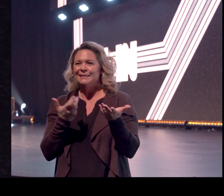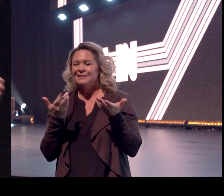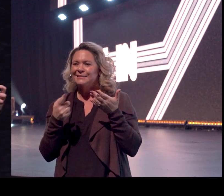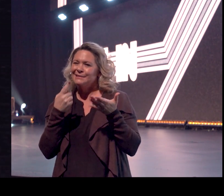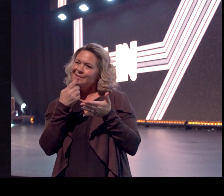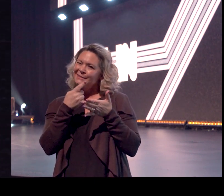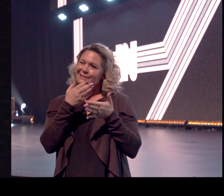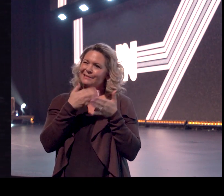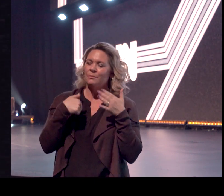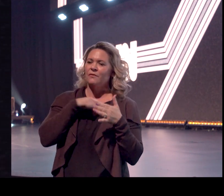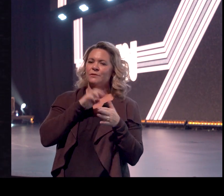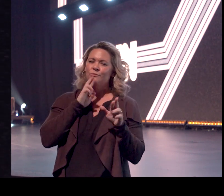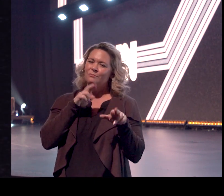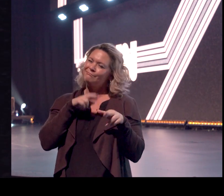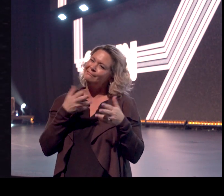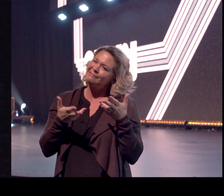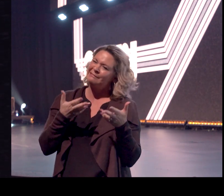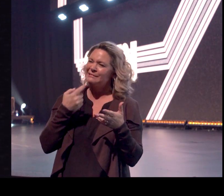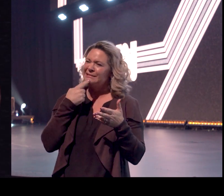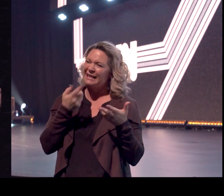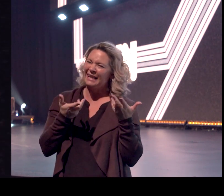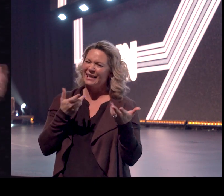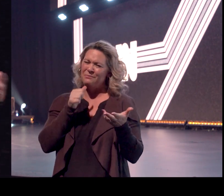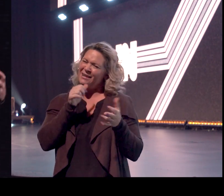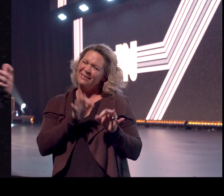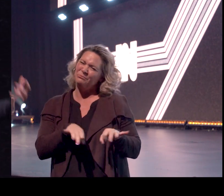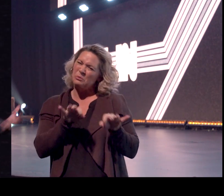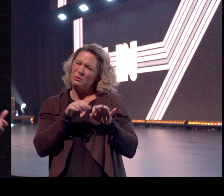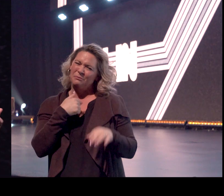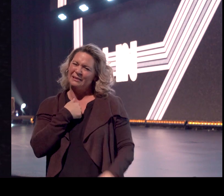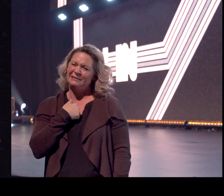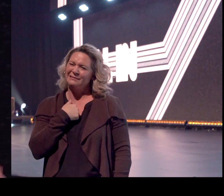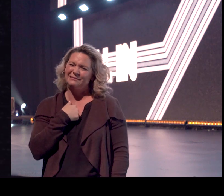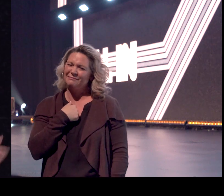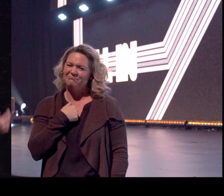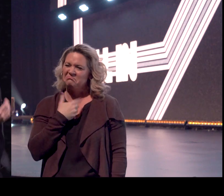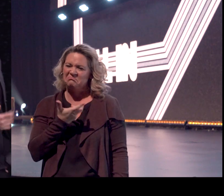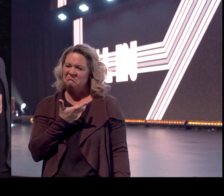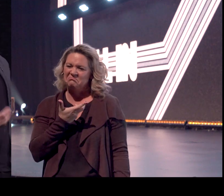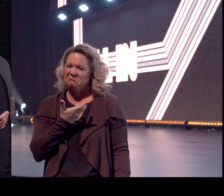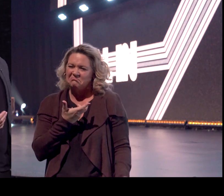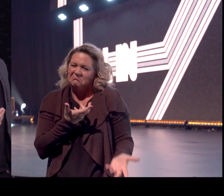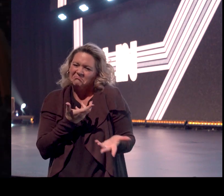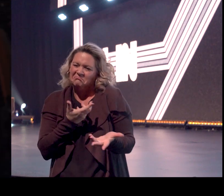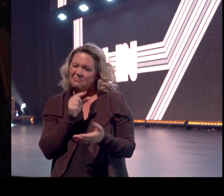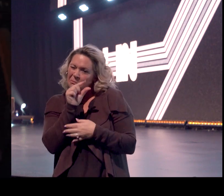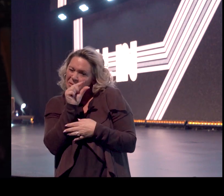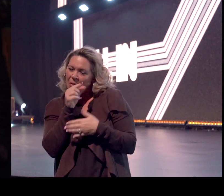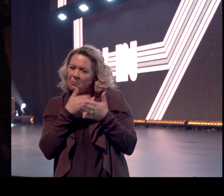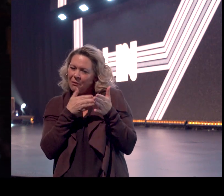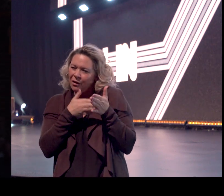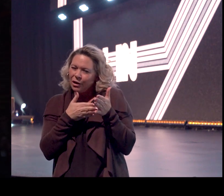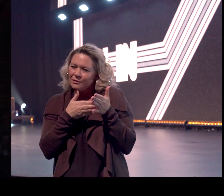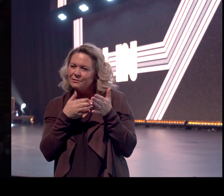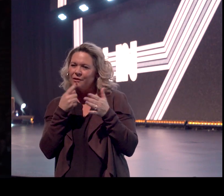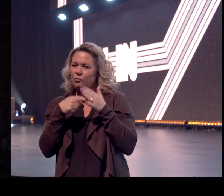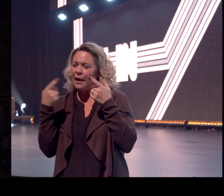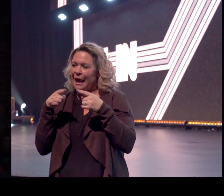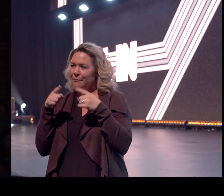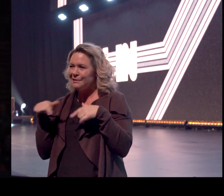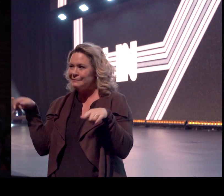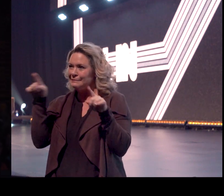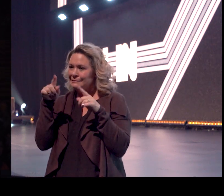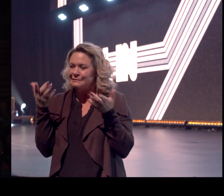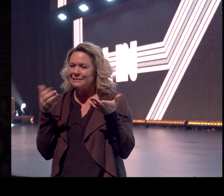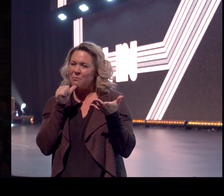our initial reaction, some of us, to that idea that we might be indispensable is we'd say this, me? Come on. Like, I would be such a small